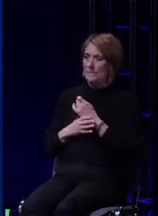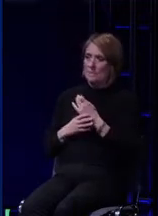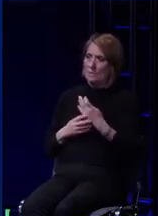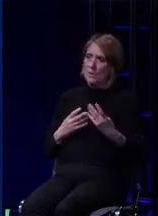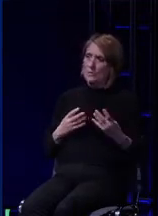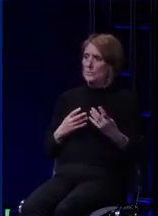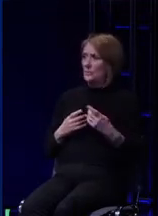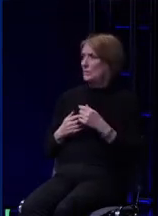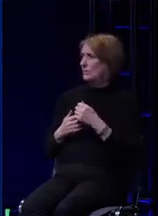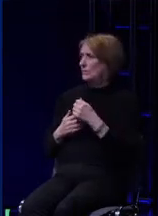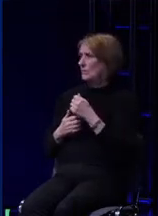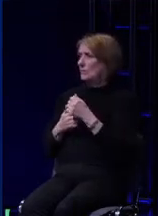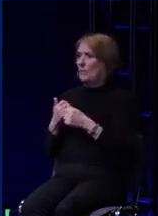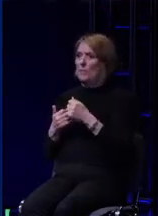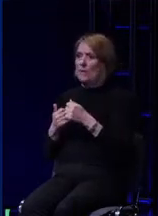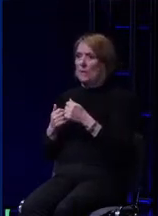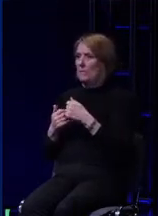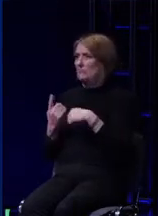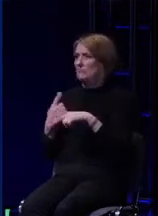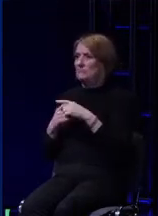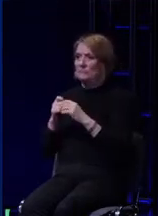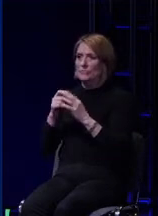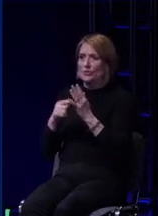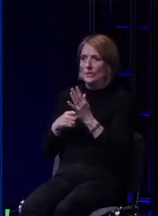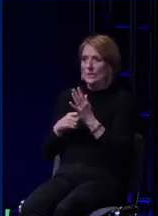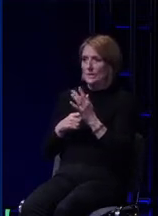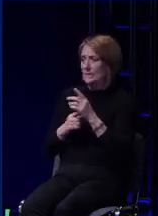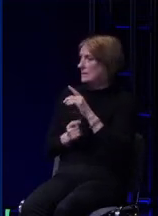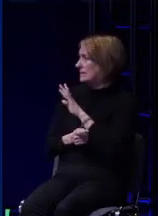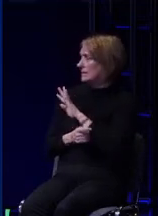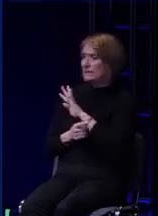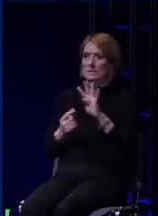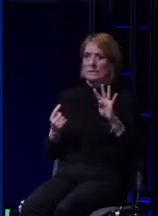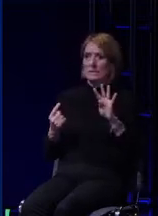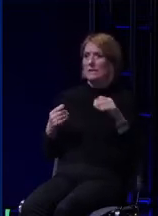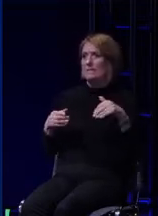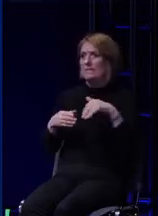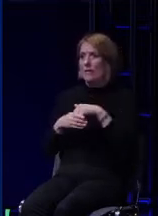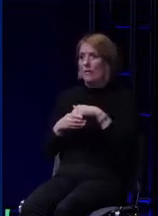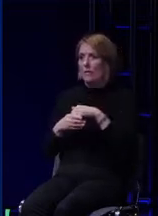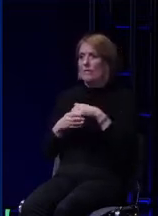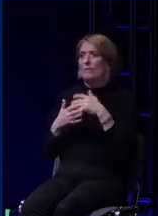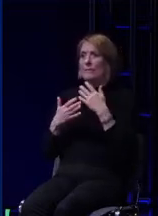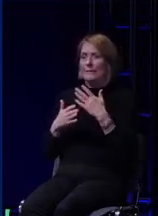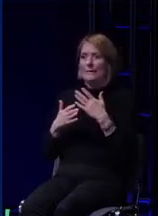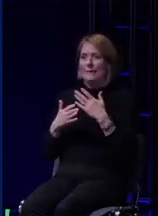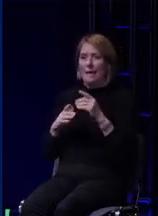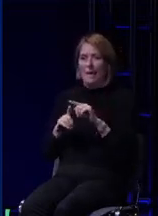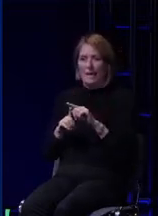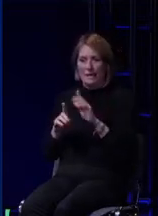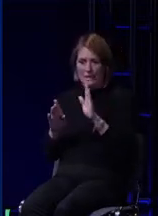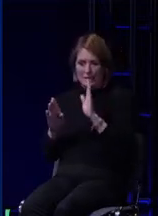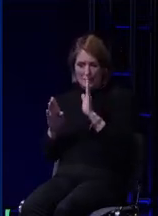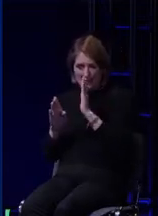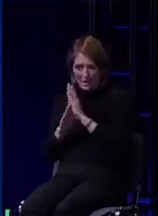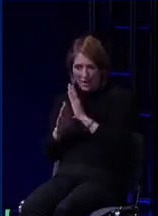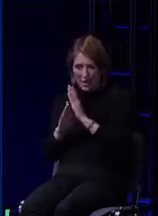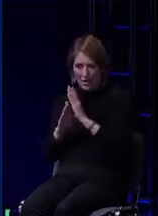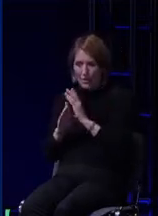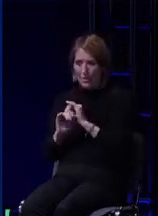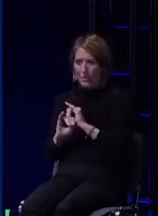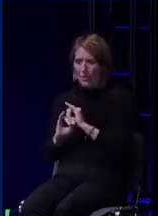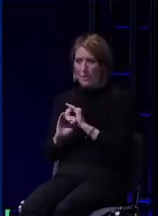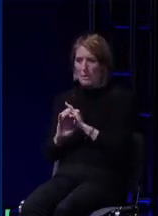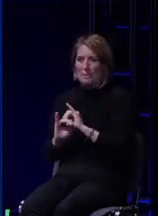the popular projects that they've been a part of have been somewhat dark or even sometimes bleak